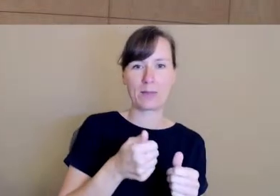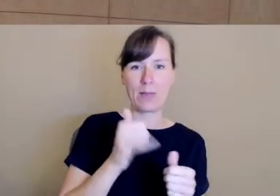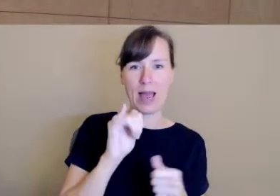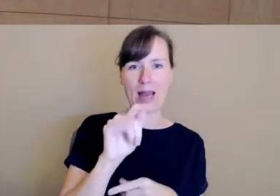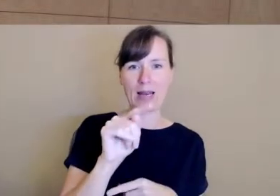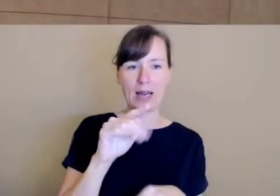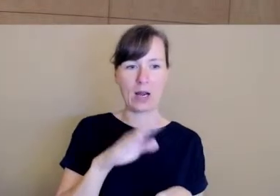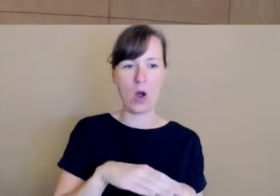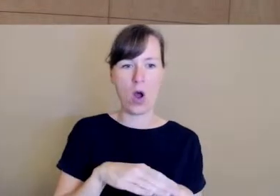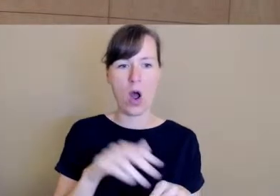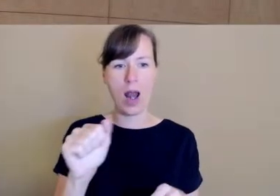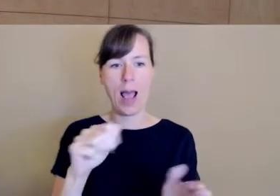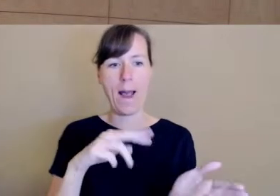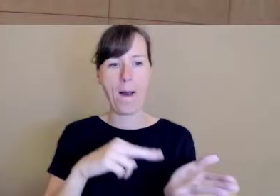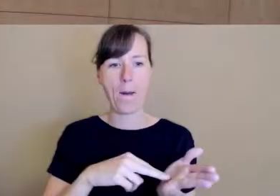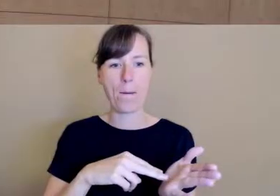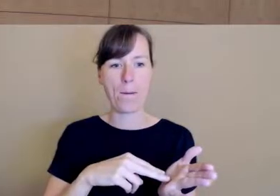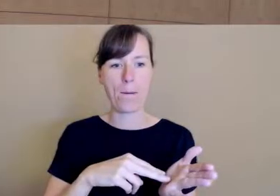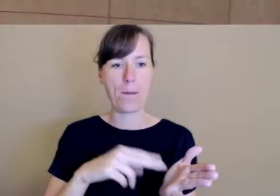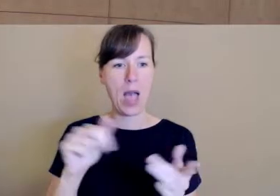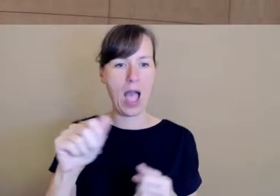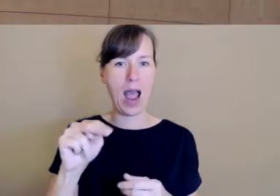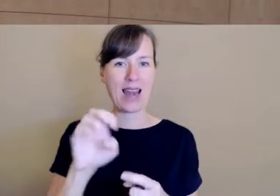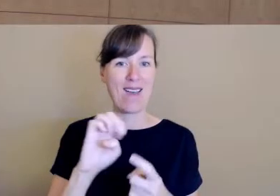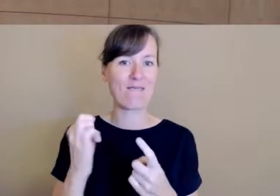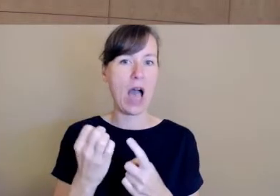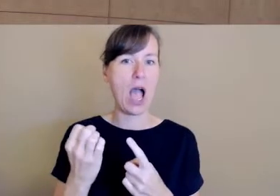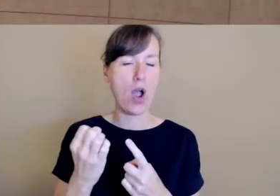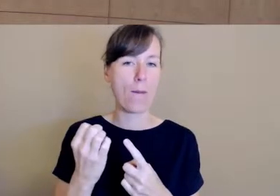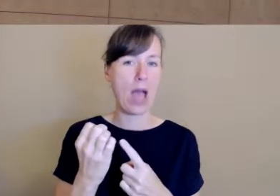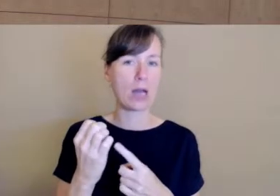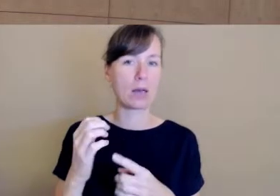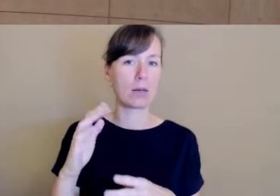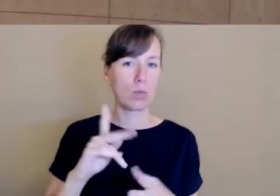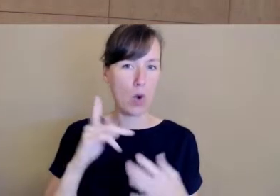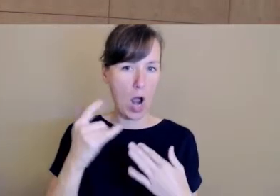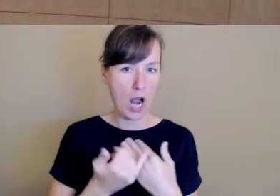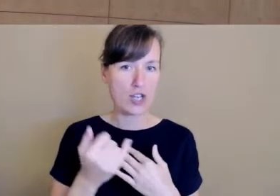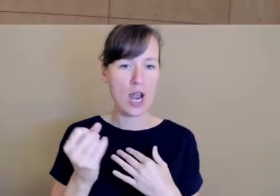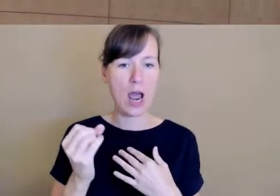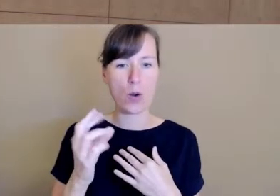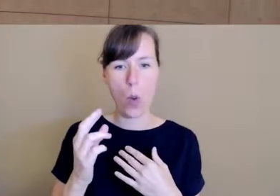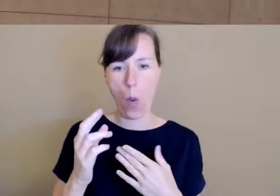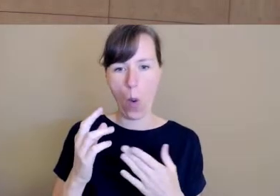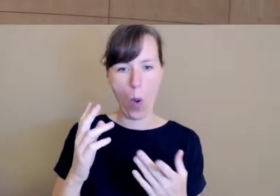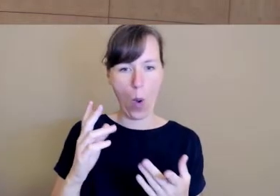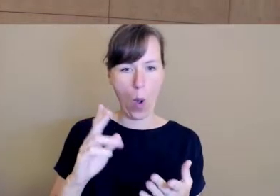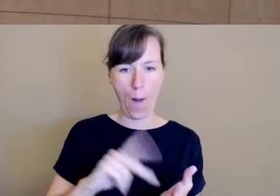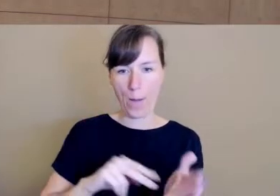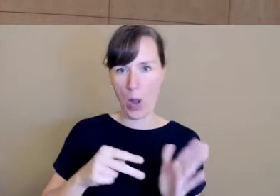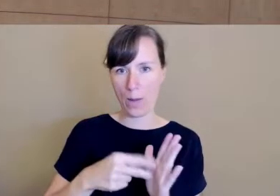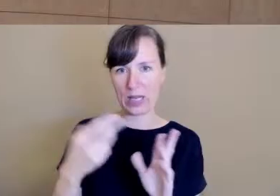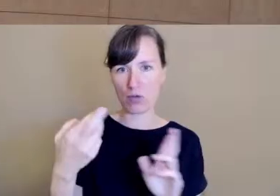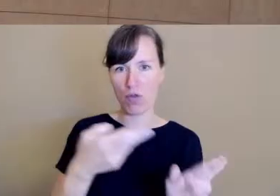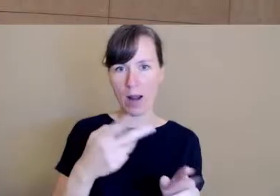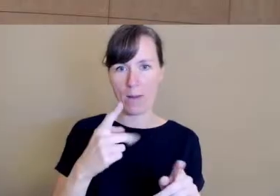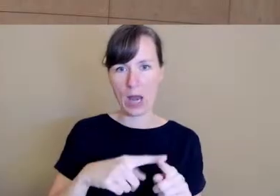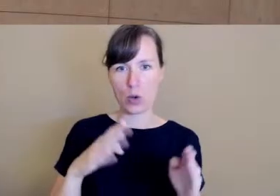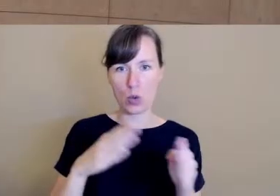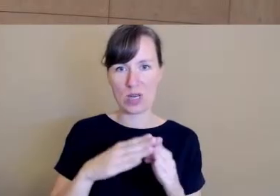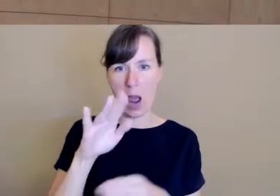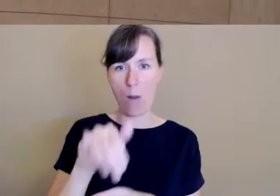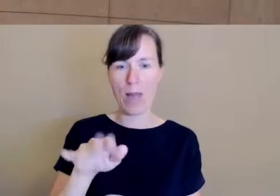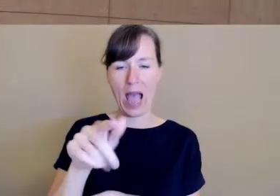purpose, on an environmental project or purpose recommended to the town and mayor by the GIC. That's